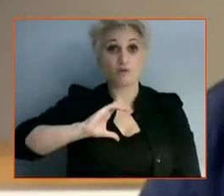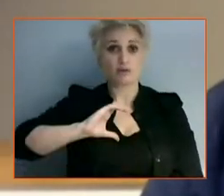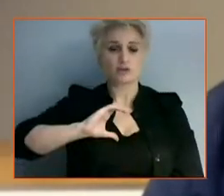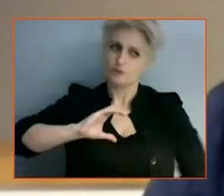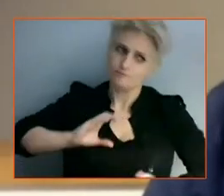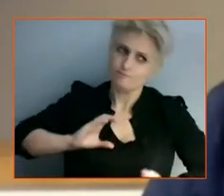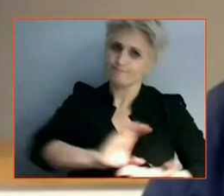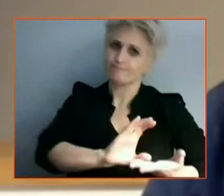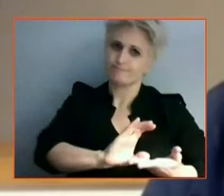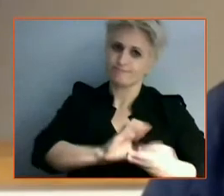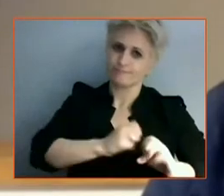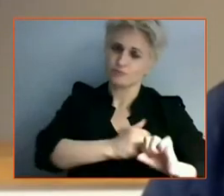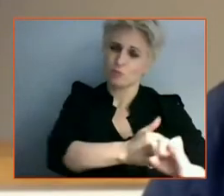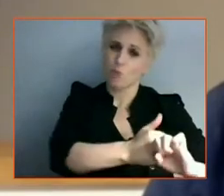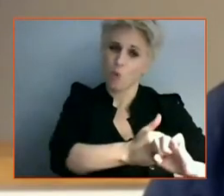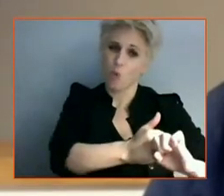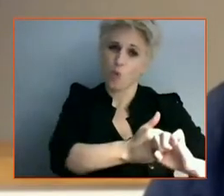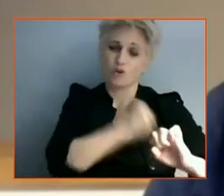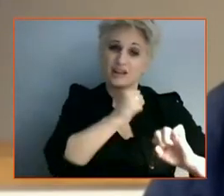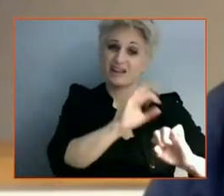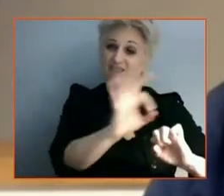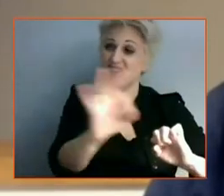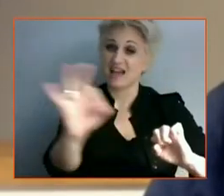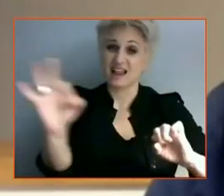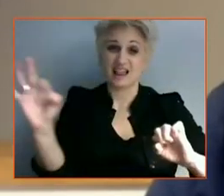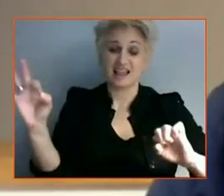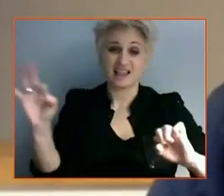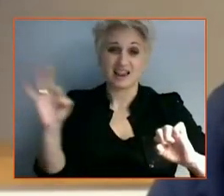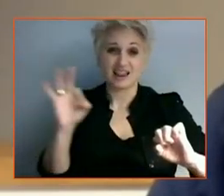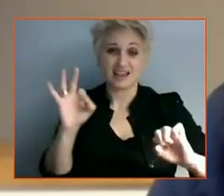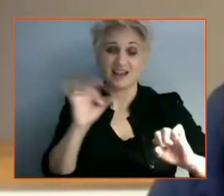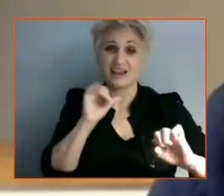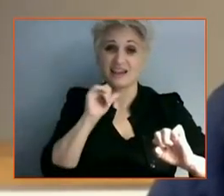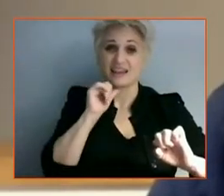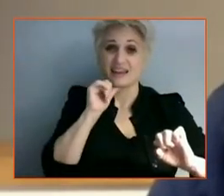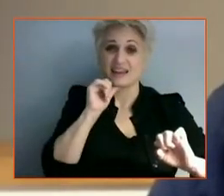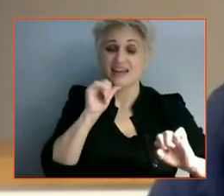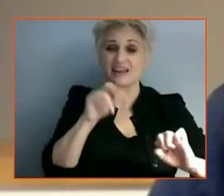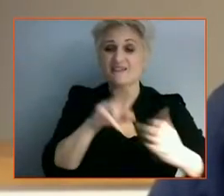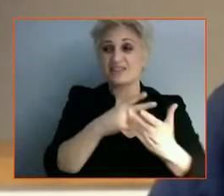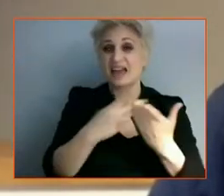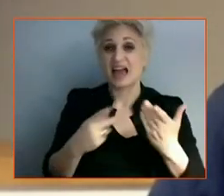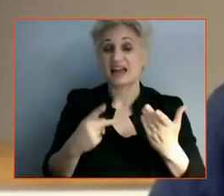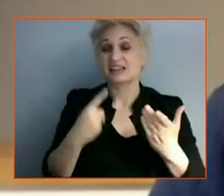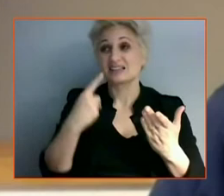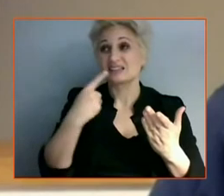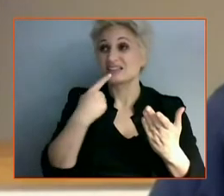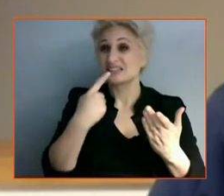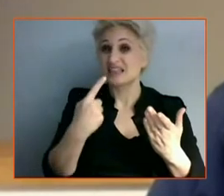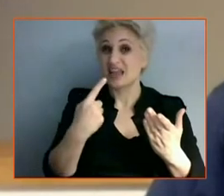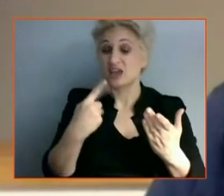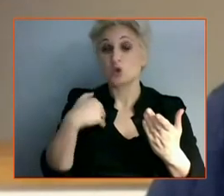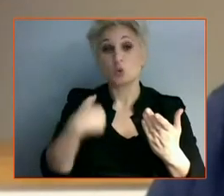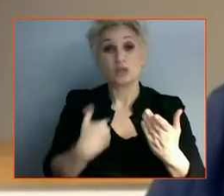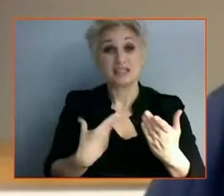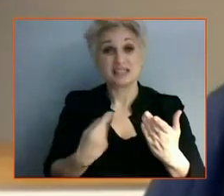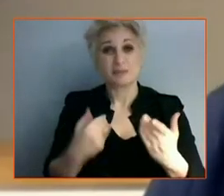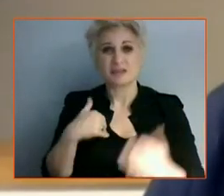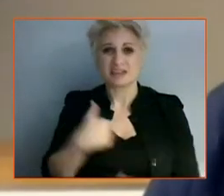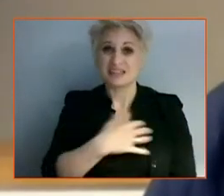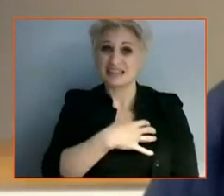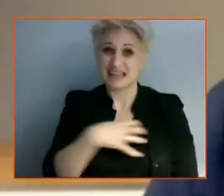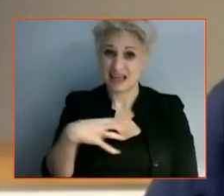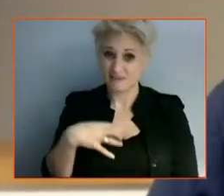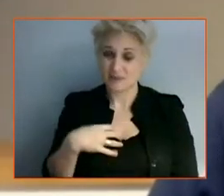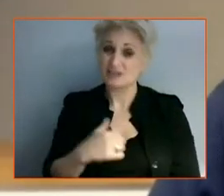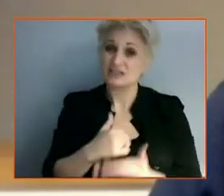not, then if the sector felt that that was something of value and needed, then you'd want a government to be an underwriter as